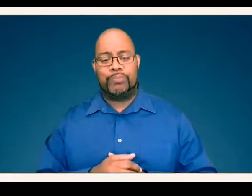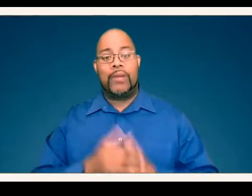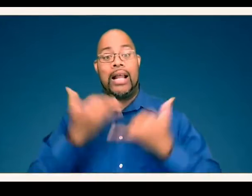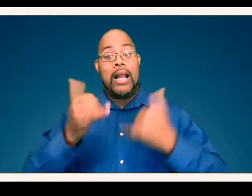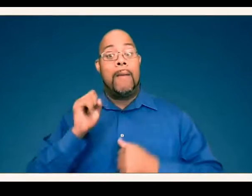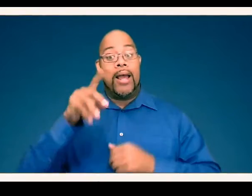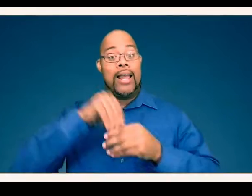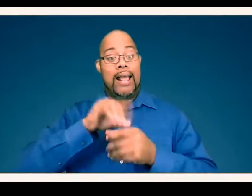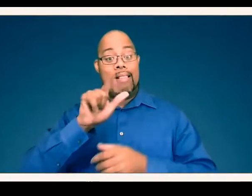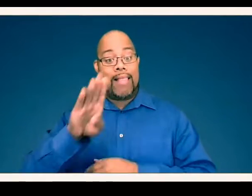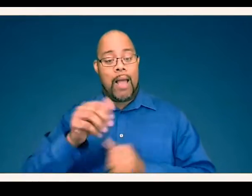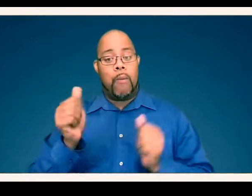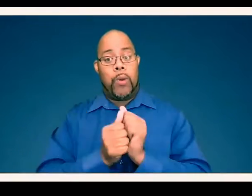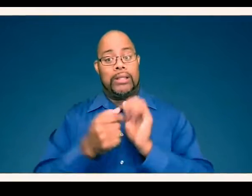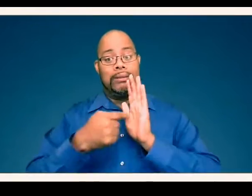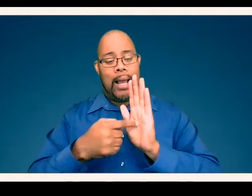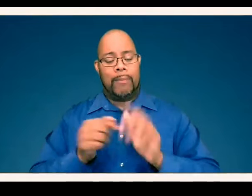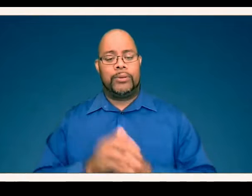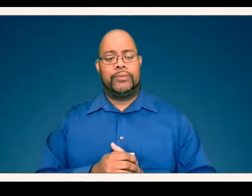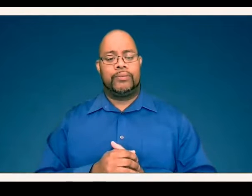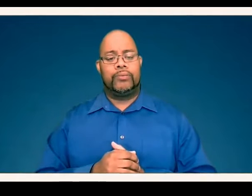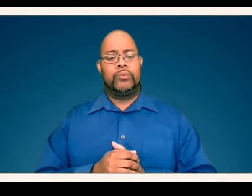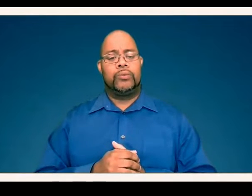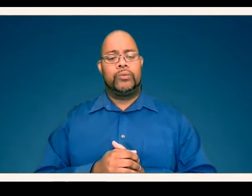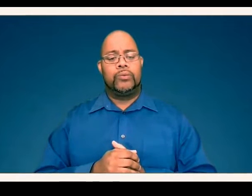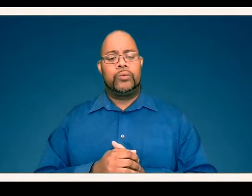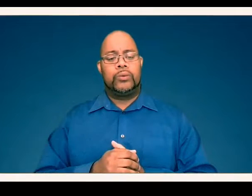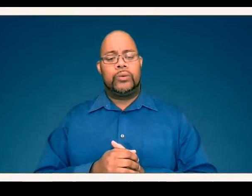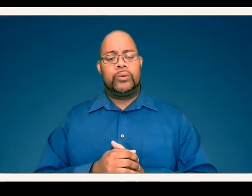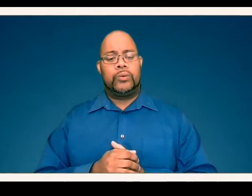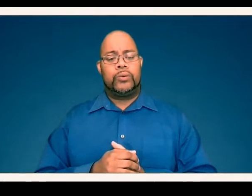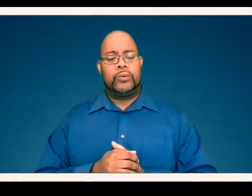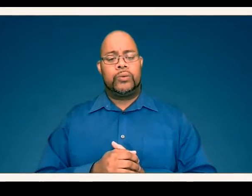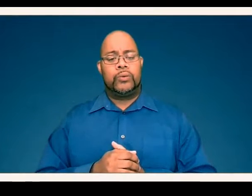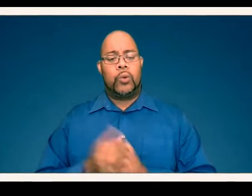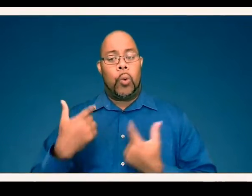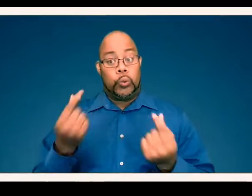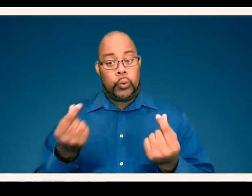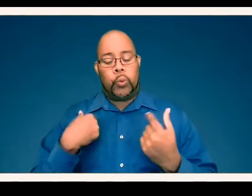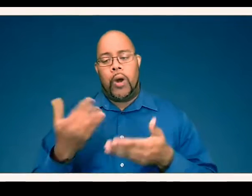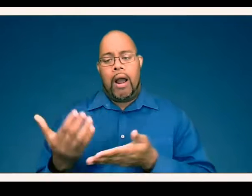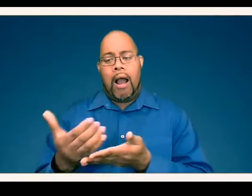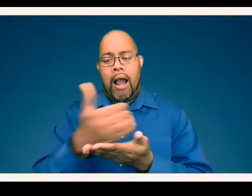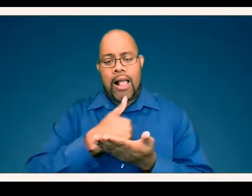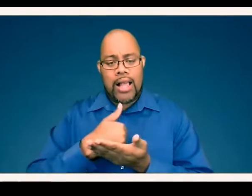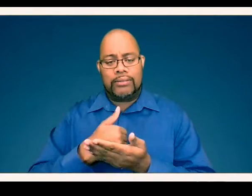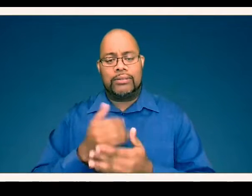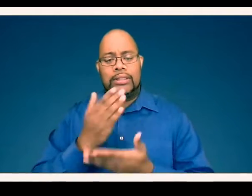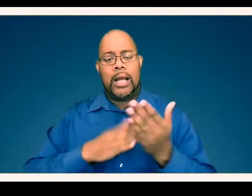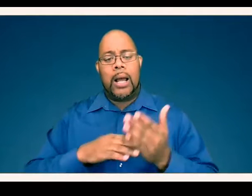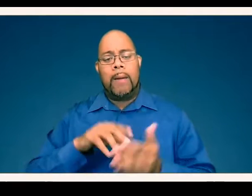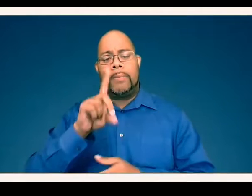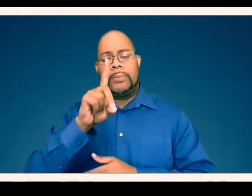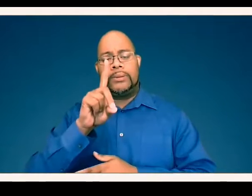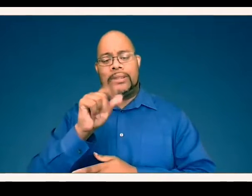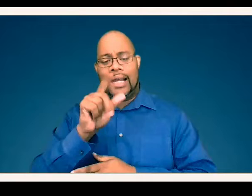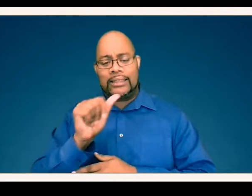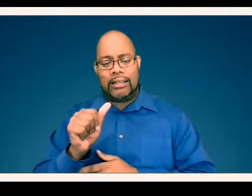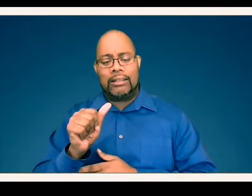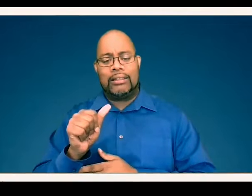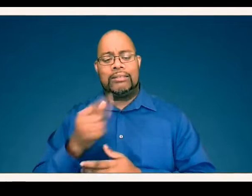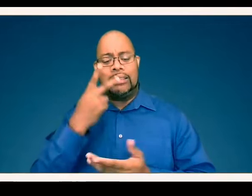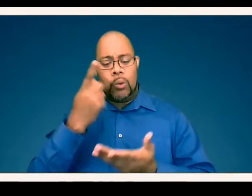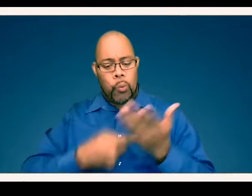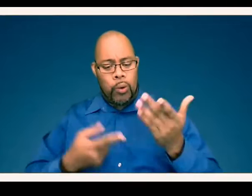So now that we're back in the lab with our samples, we are going to collect some data on those. So get